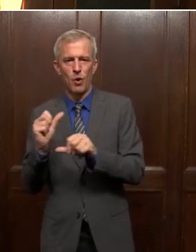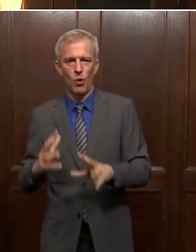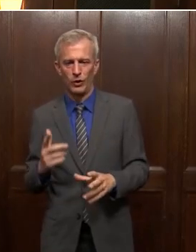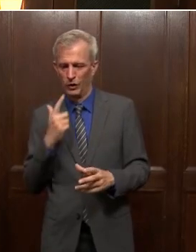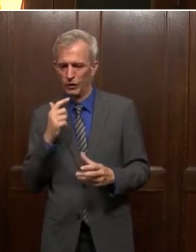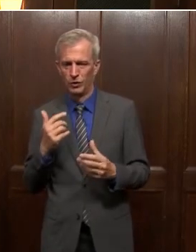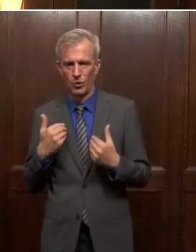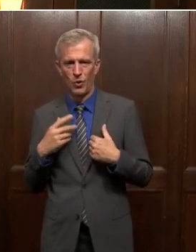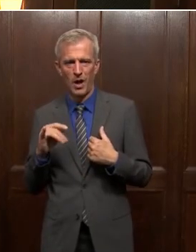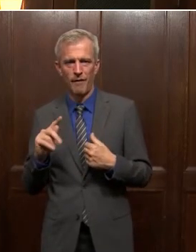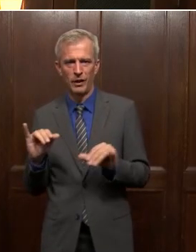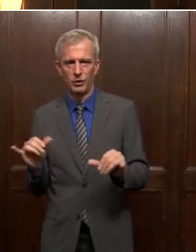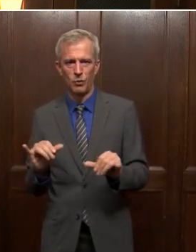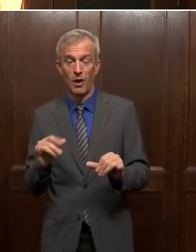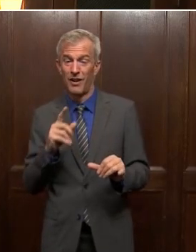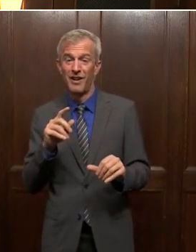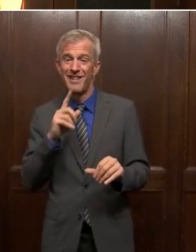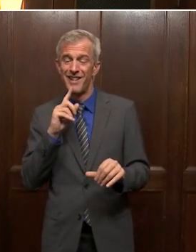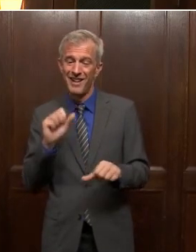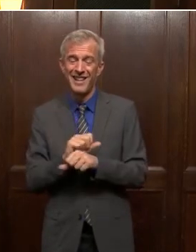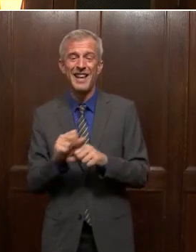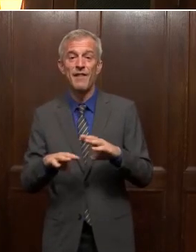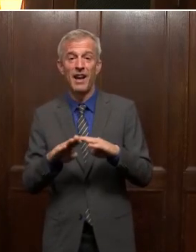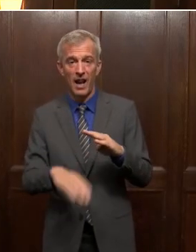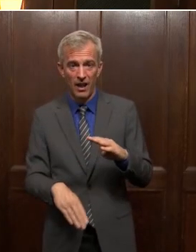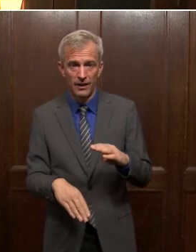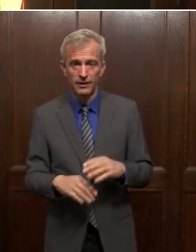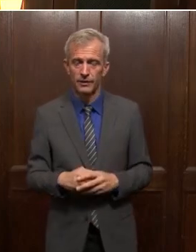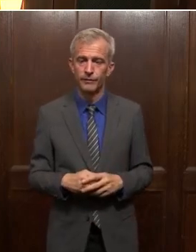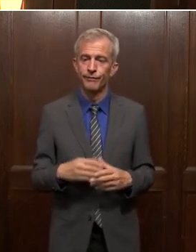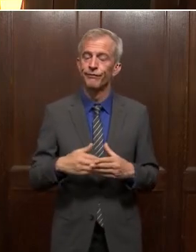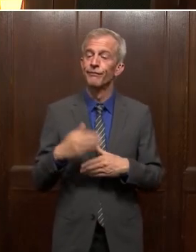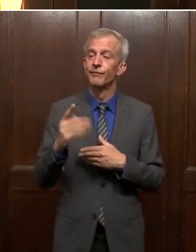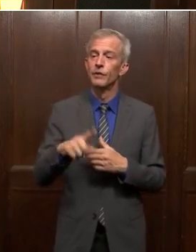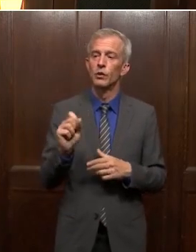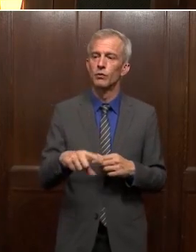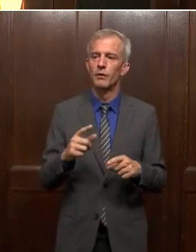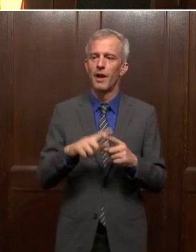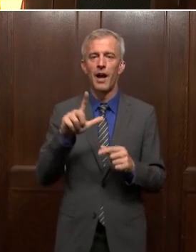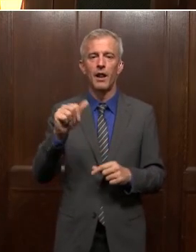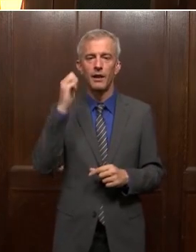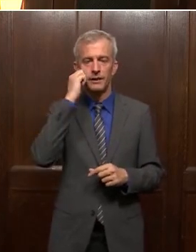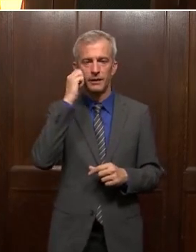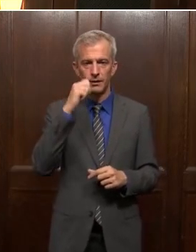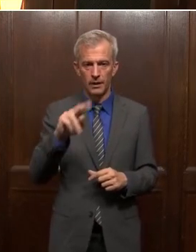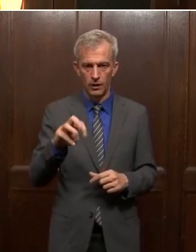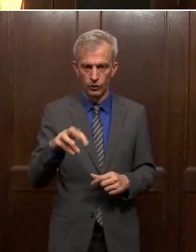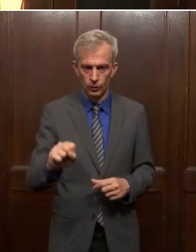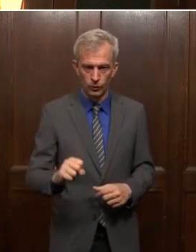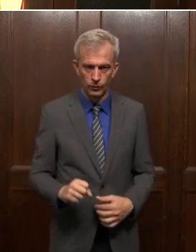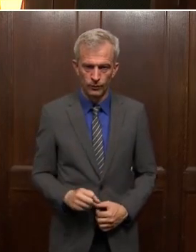Next we go to a line of Elizabeth Chow with LA Daily News. Please go ahead. Hey, Liz.